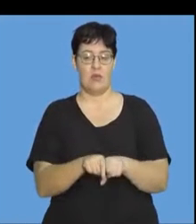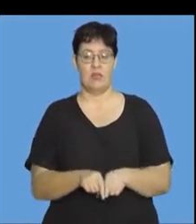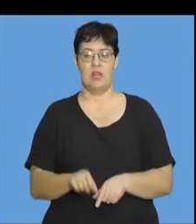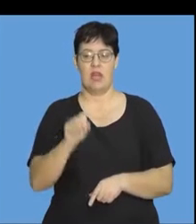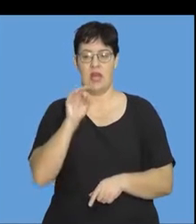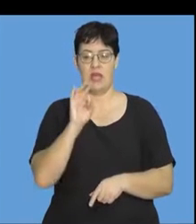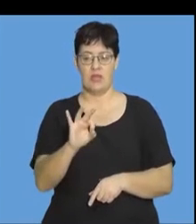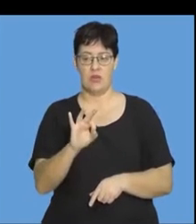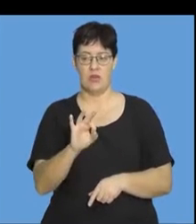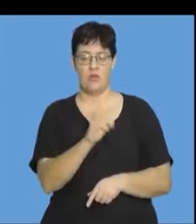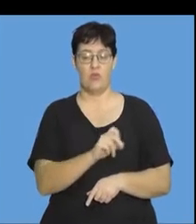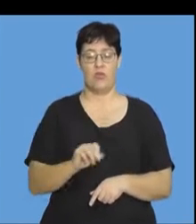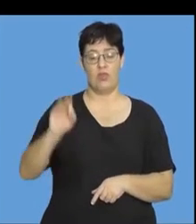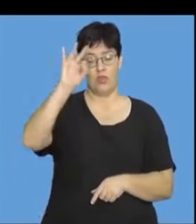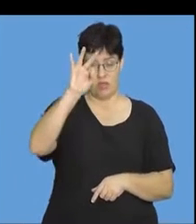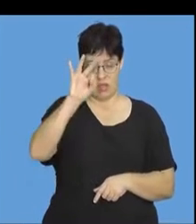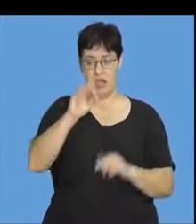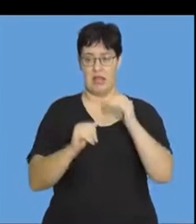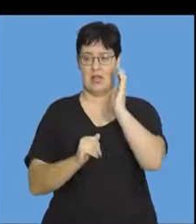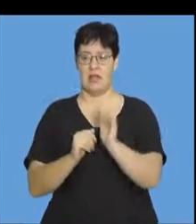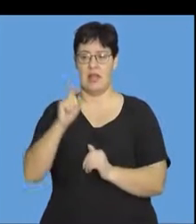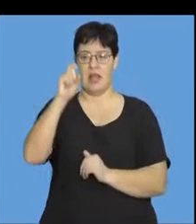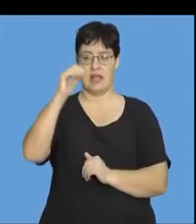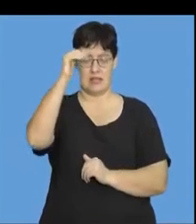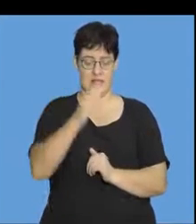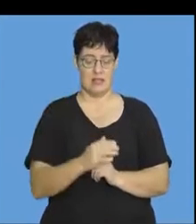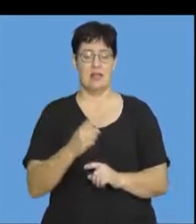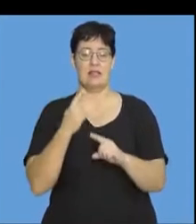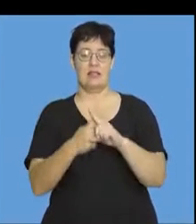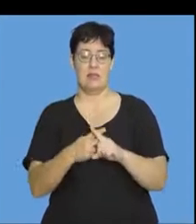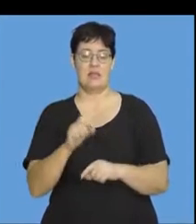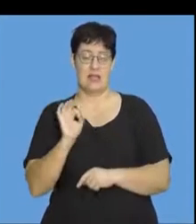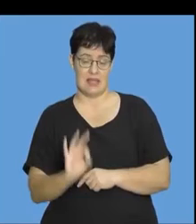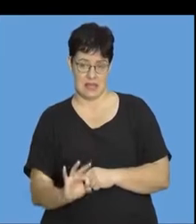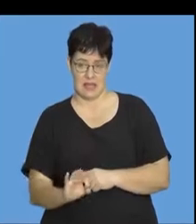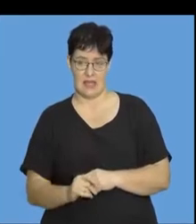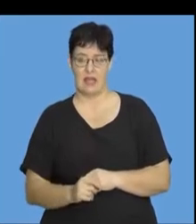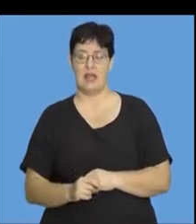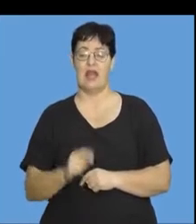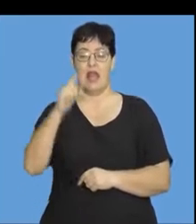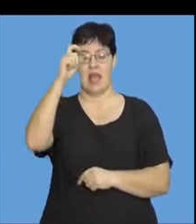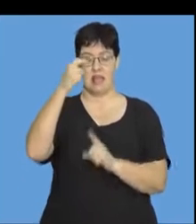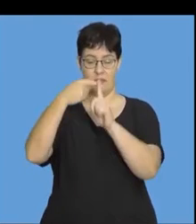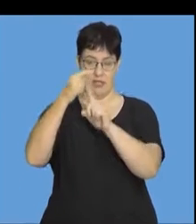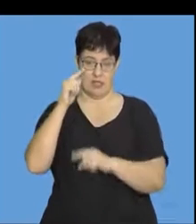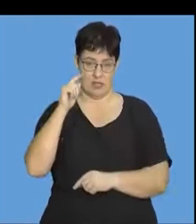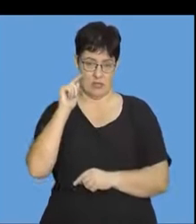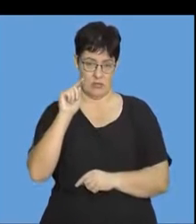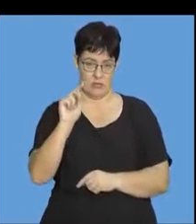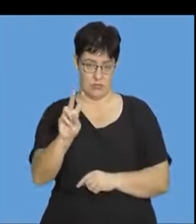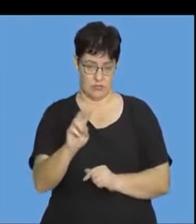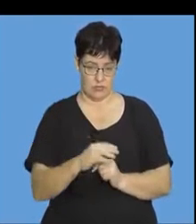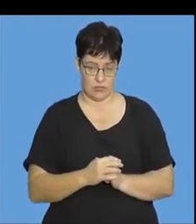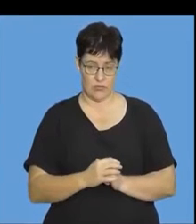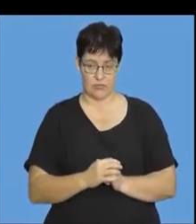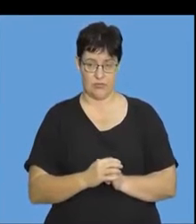3 cubed into x, right? Then multiplied by 3 to the exponent of x